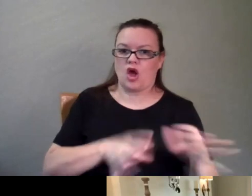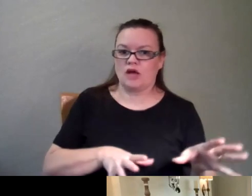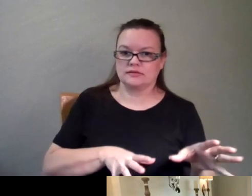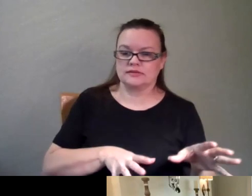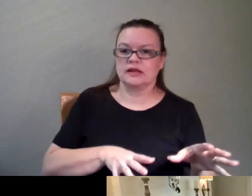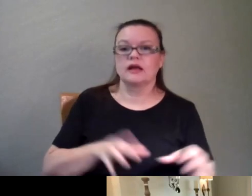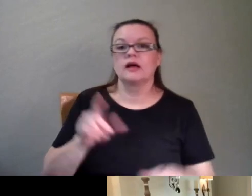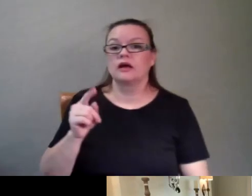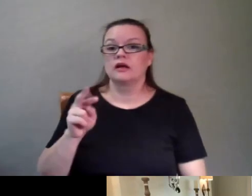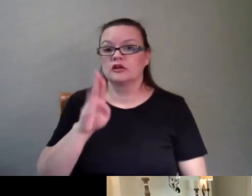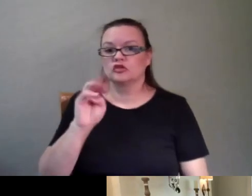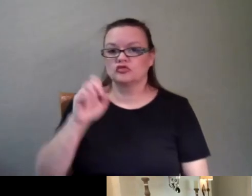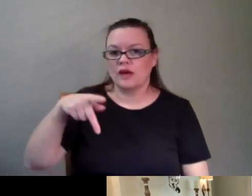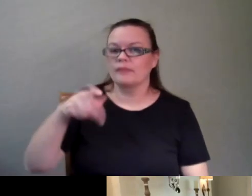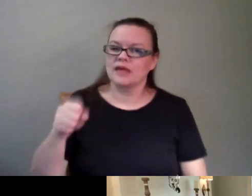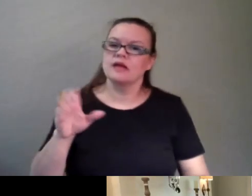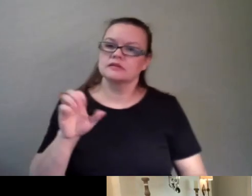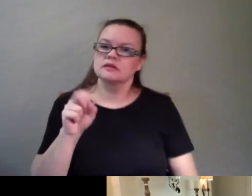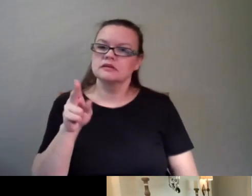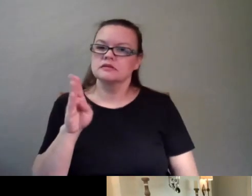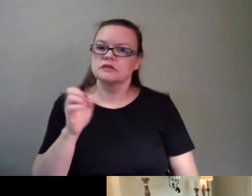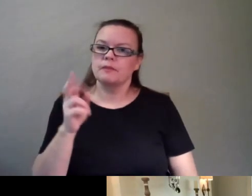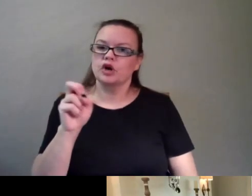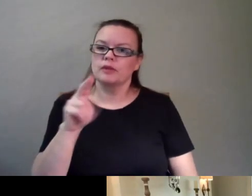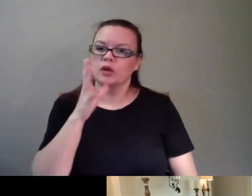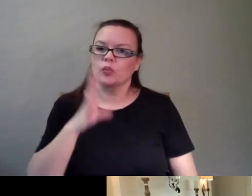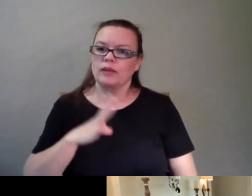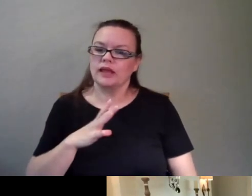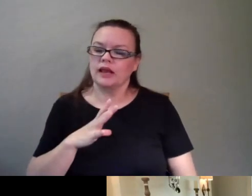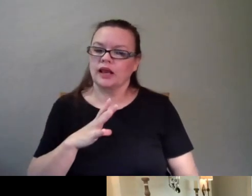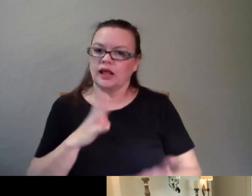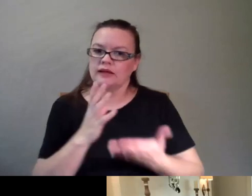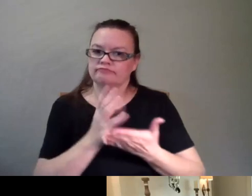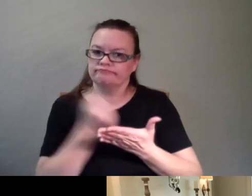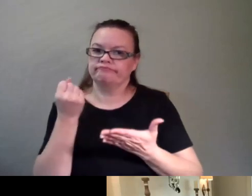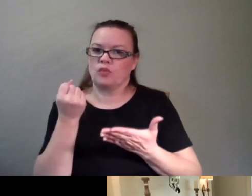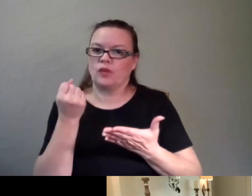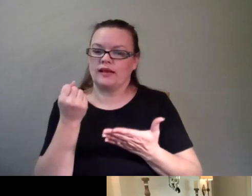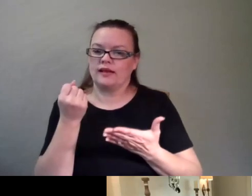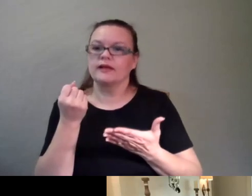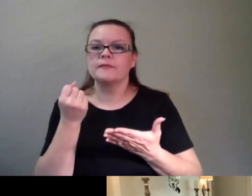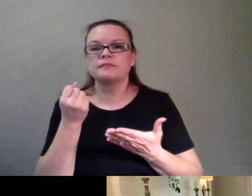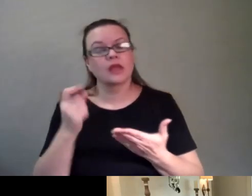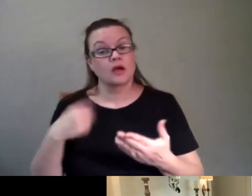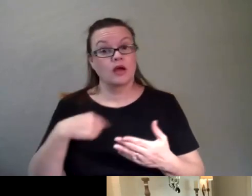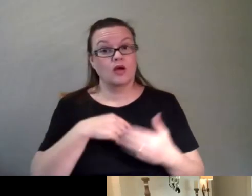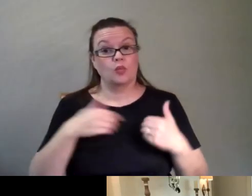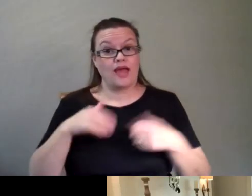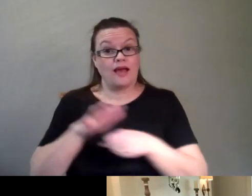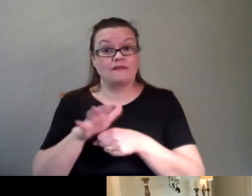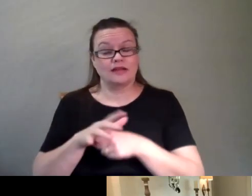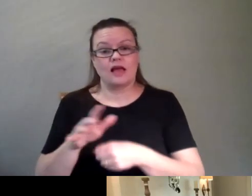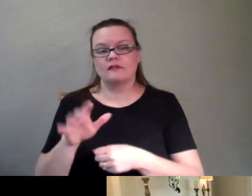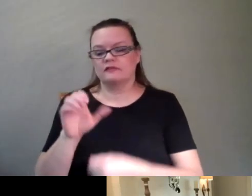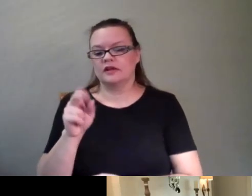taken a step away from Trump that were leaning more Republican. But we had enough suburban